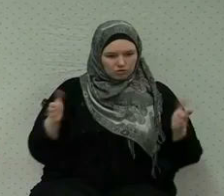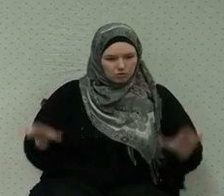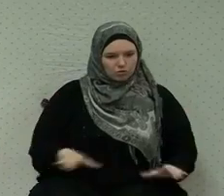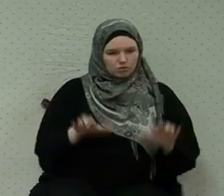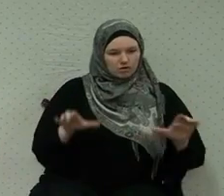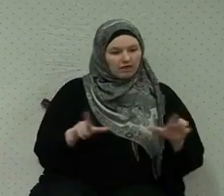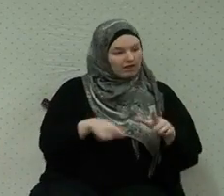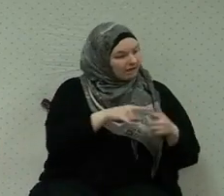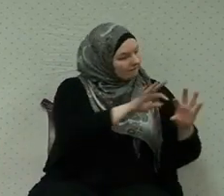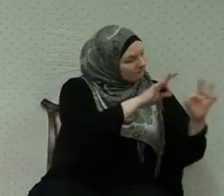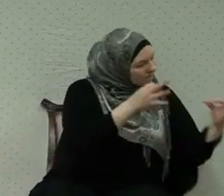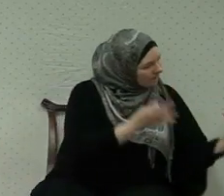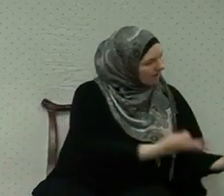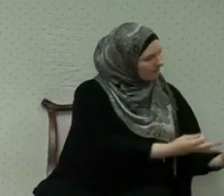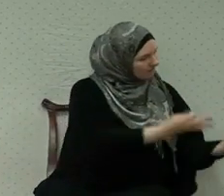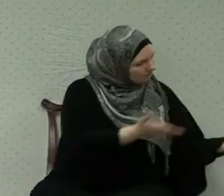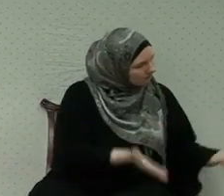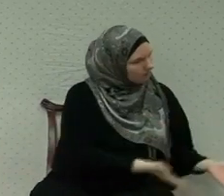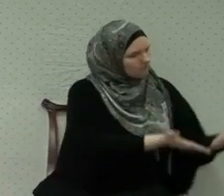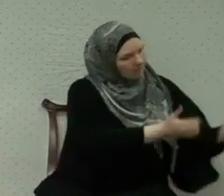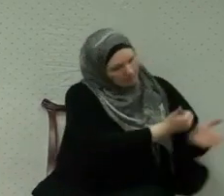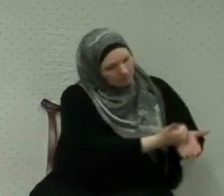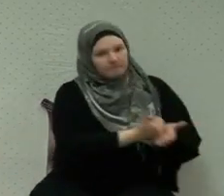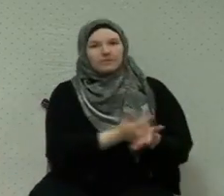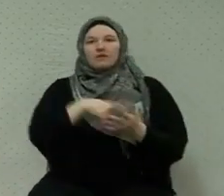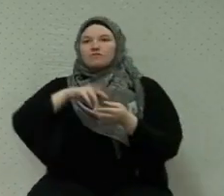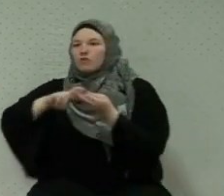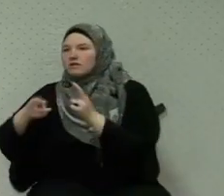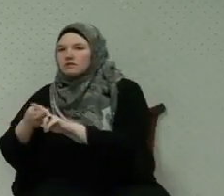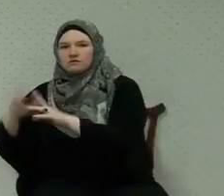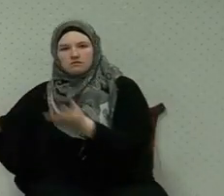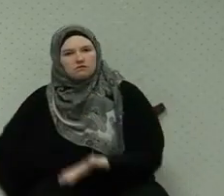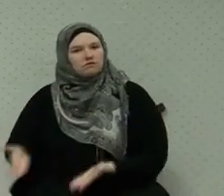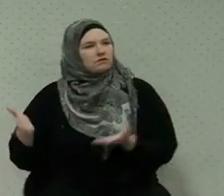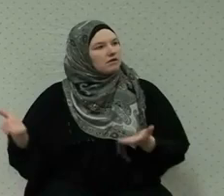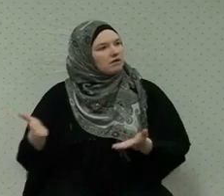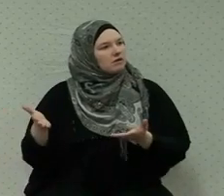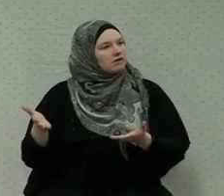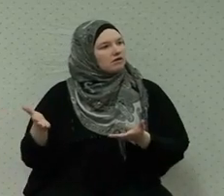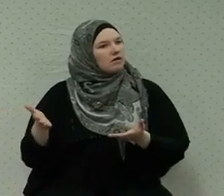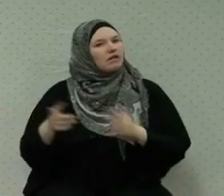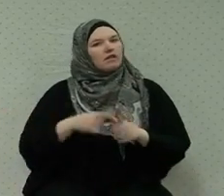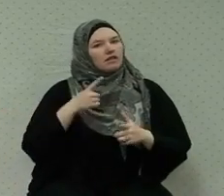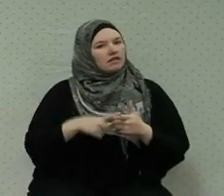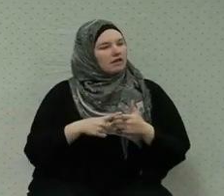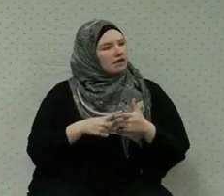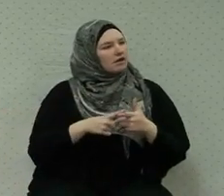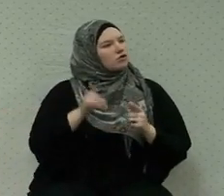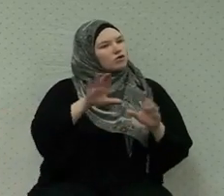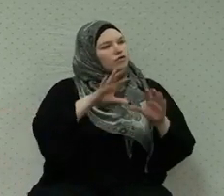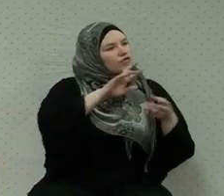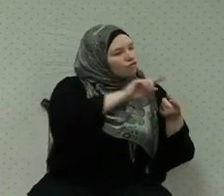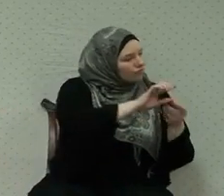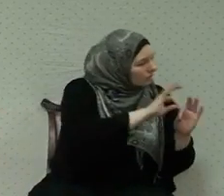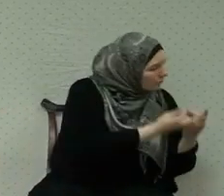family, your dependents, your relatives. Then move on to your close circles of friends